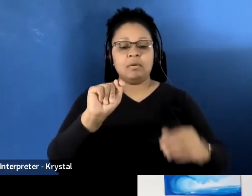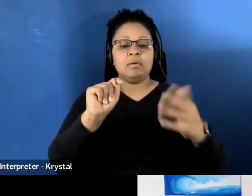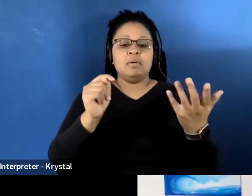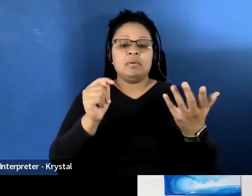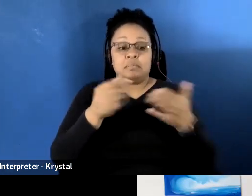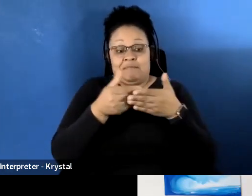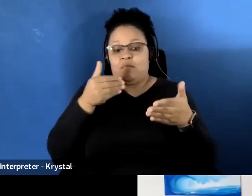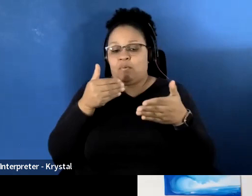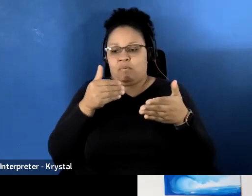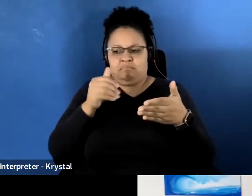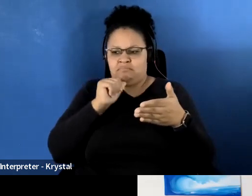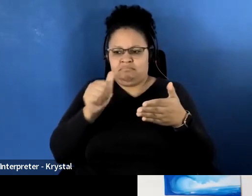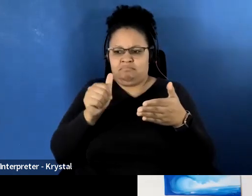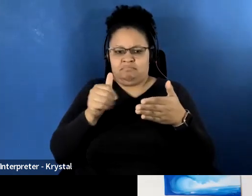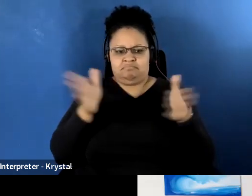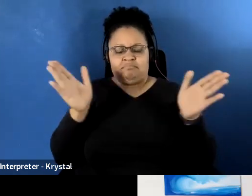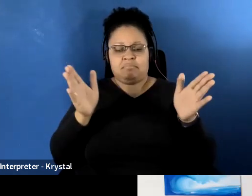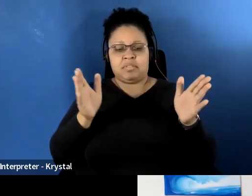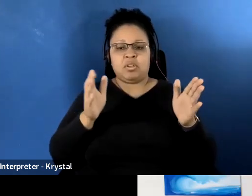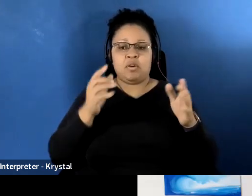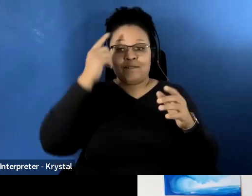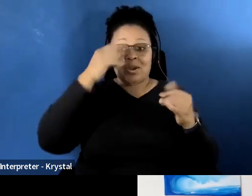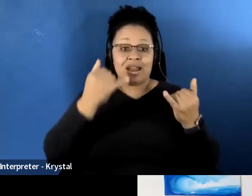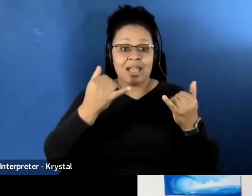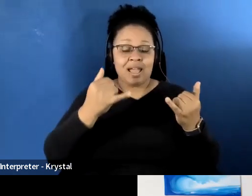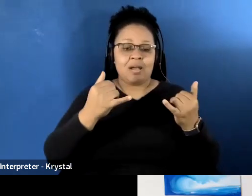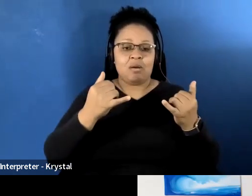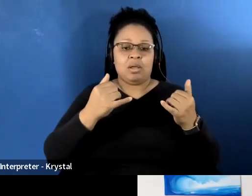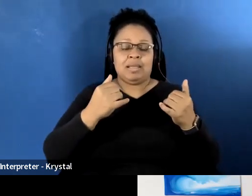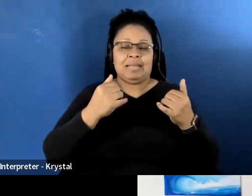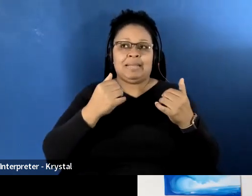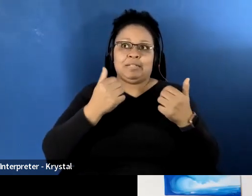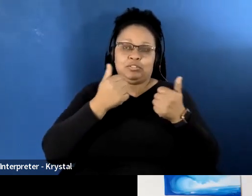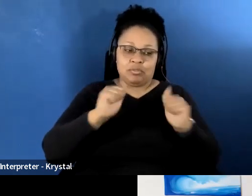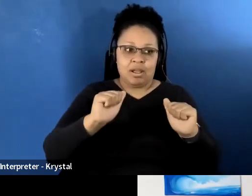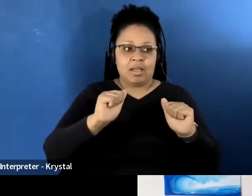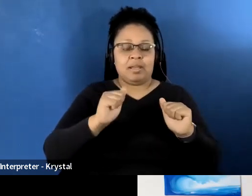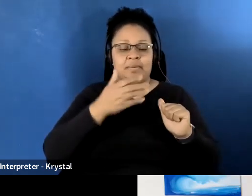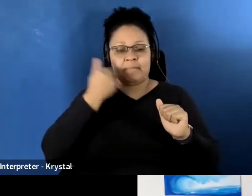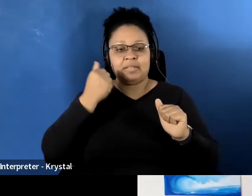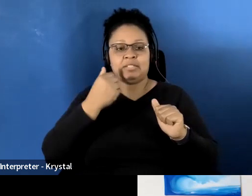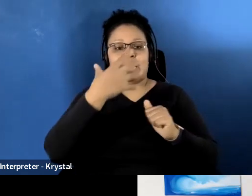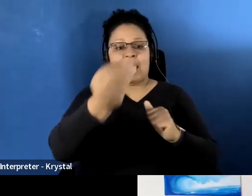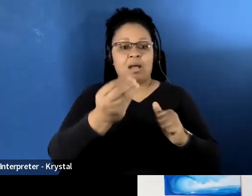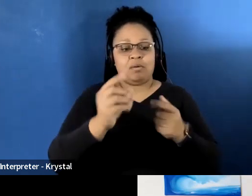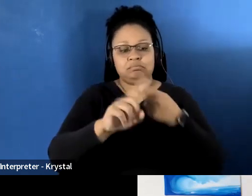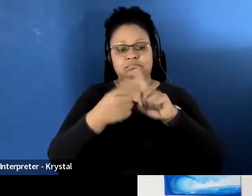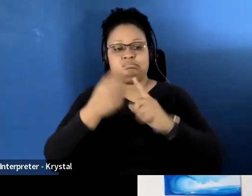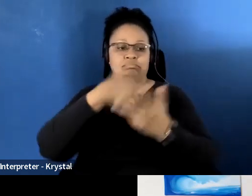And so it is taking me a lot to actually get out and do things with friends again, because I became